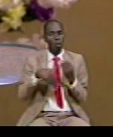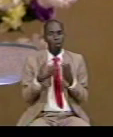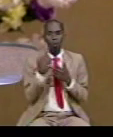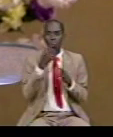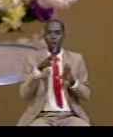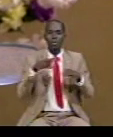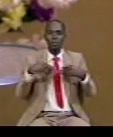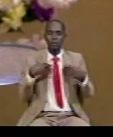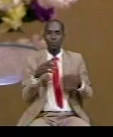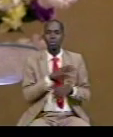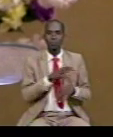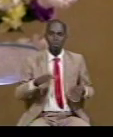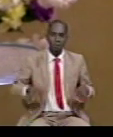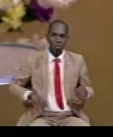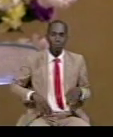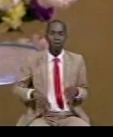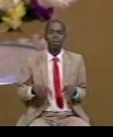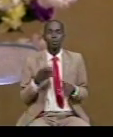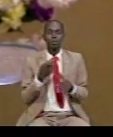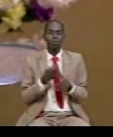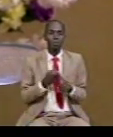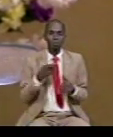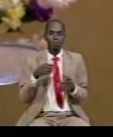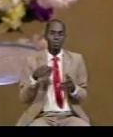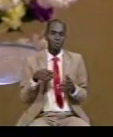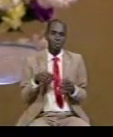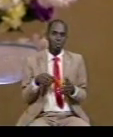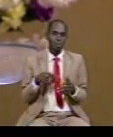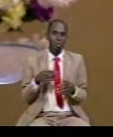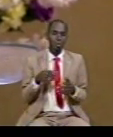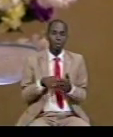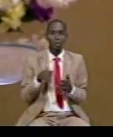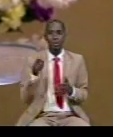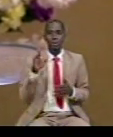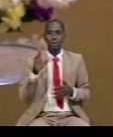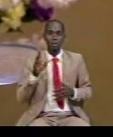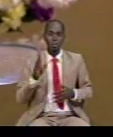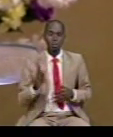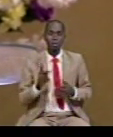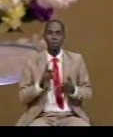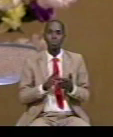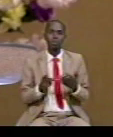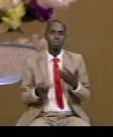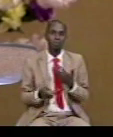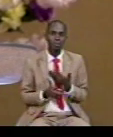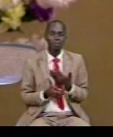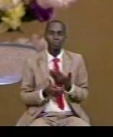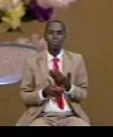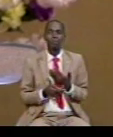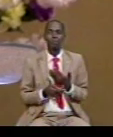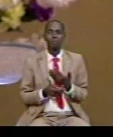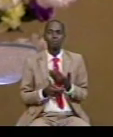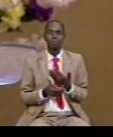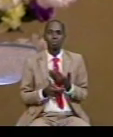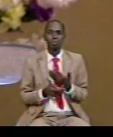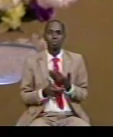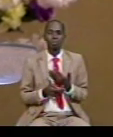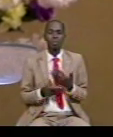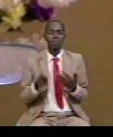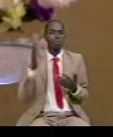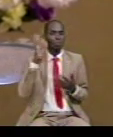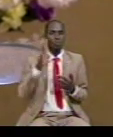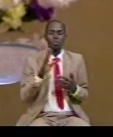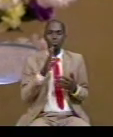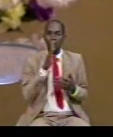Christ from all physical locations in your group, in your region, in your state, and nation.